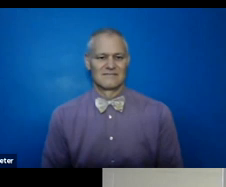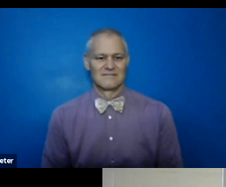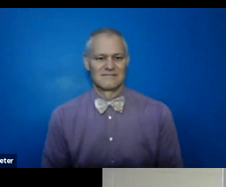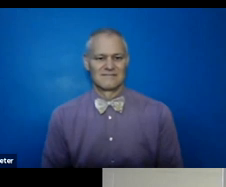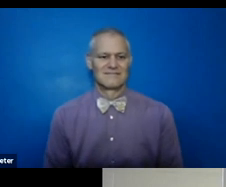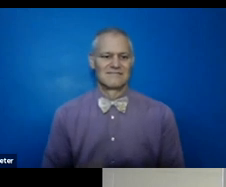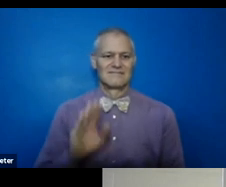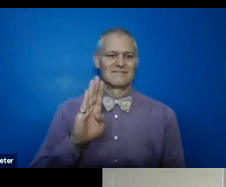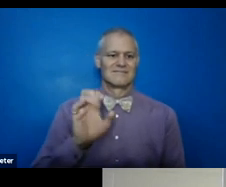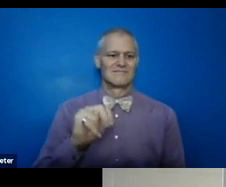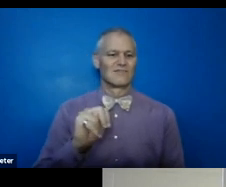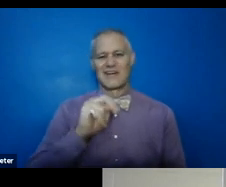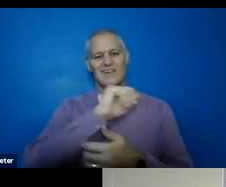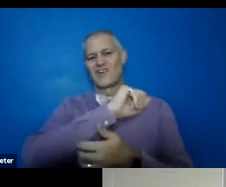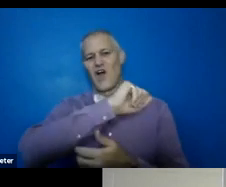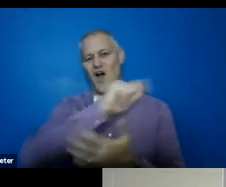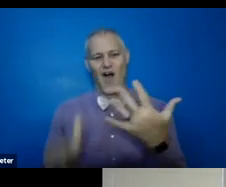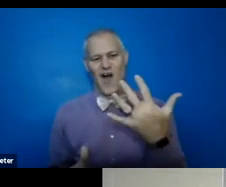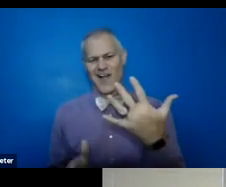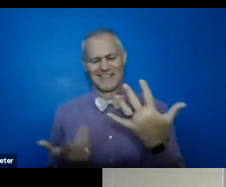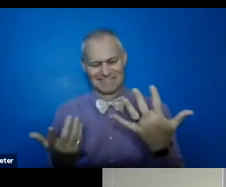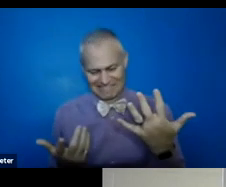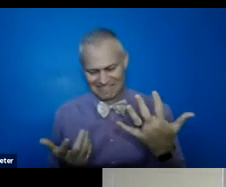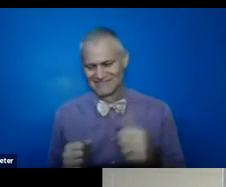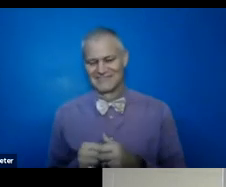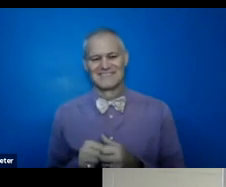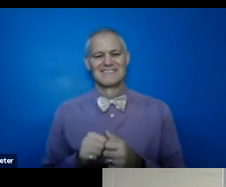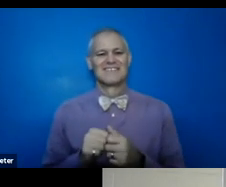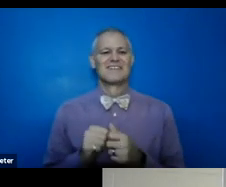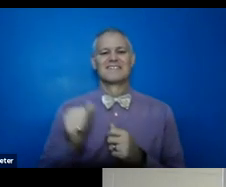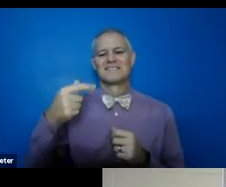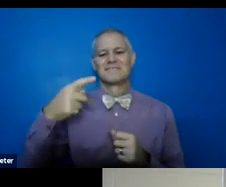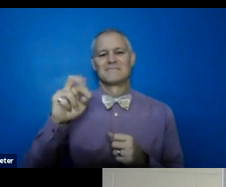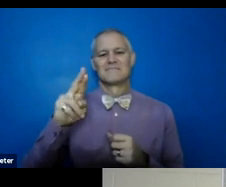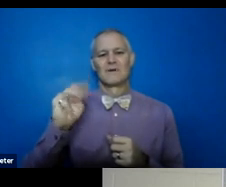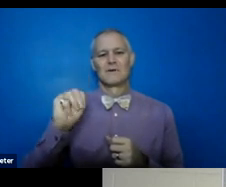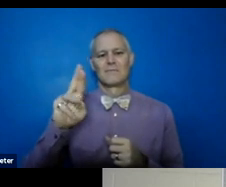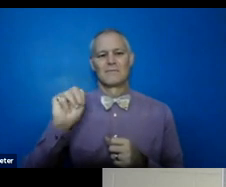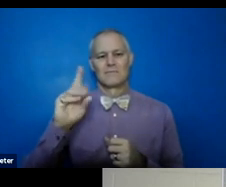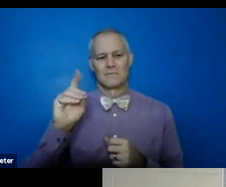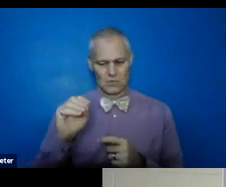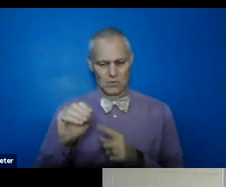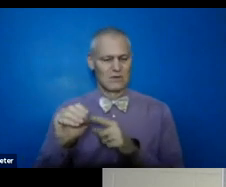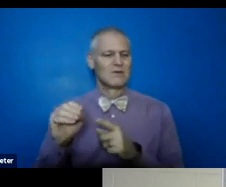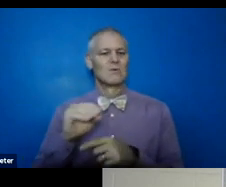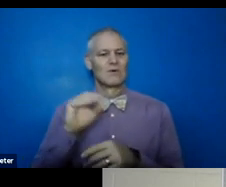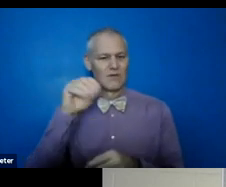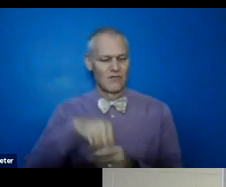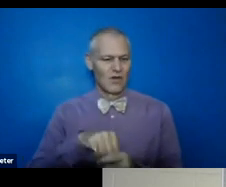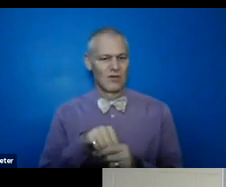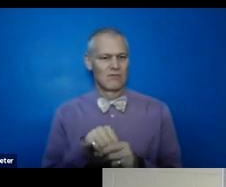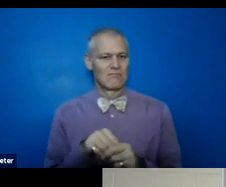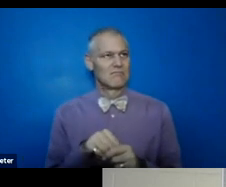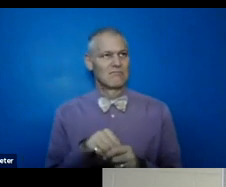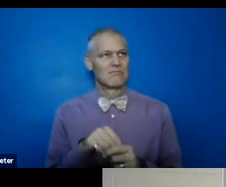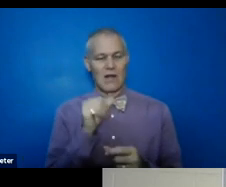All of the above. Is that a cop-out answer? I mean, Pramundo was involved in this is not related to song